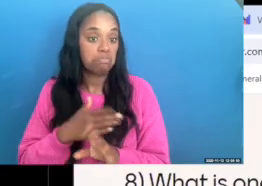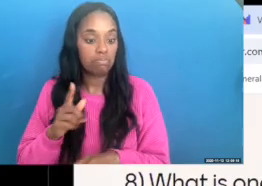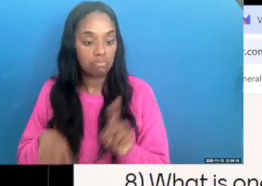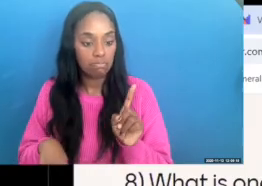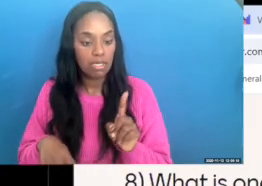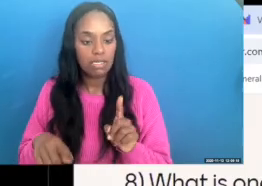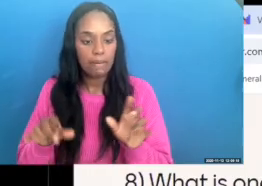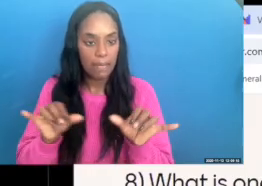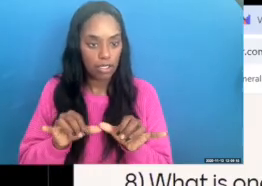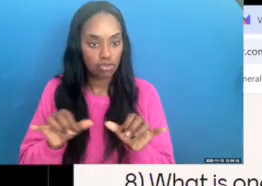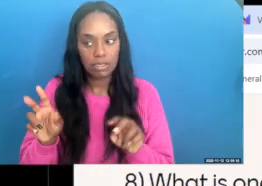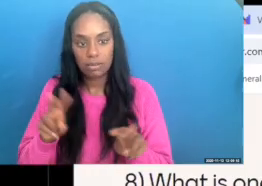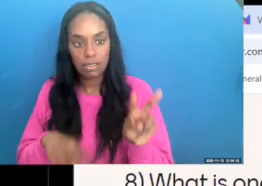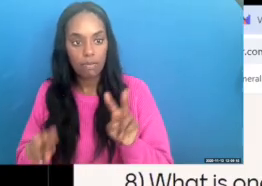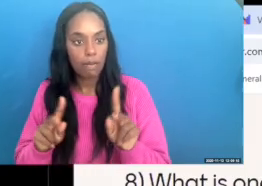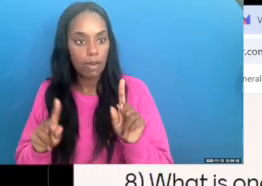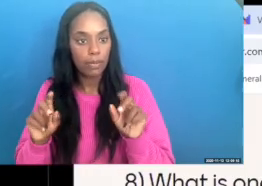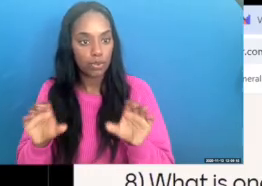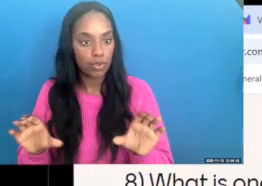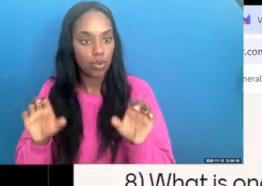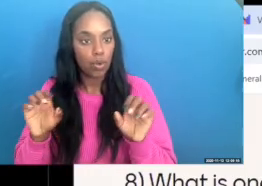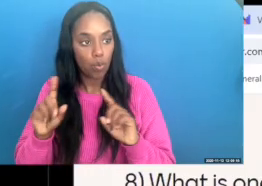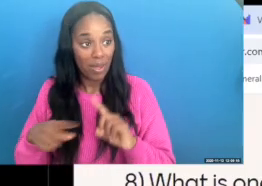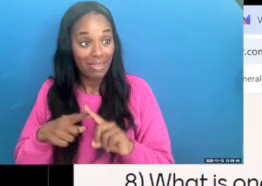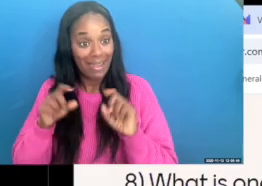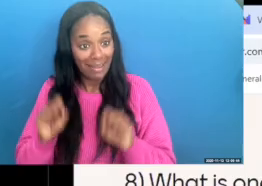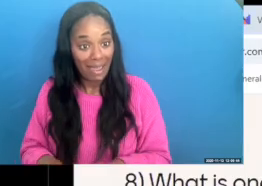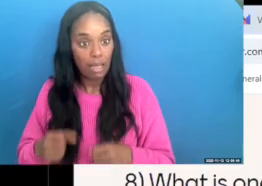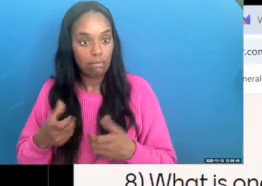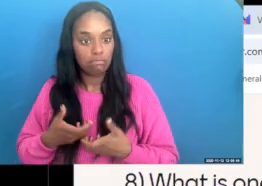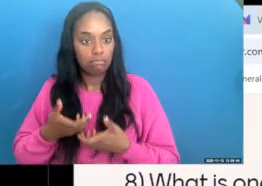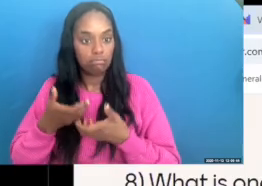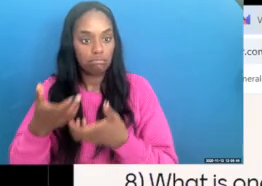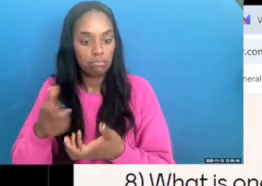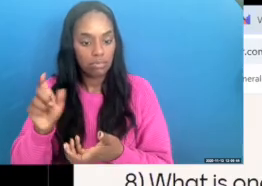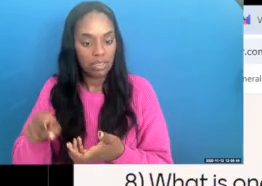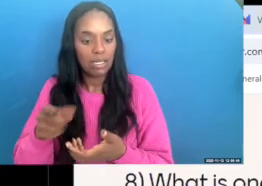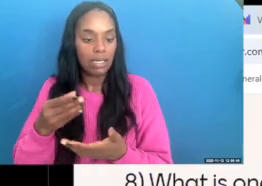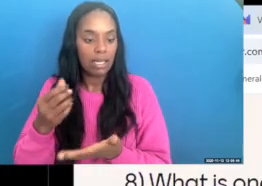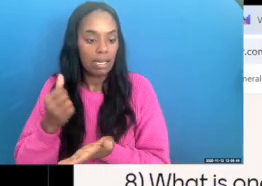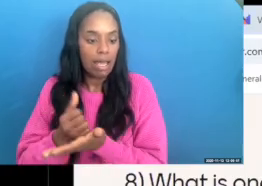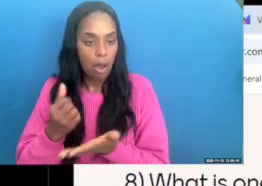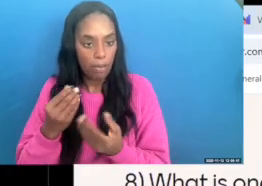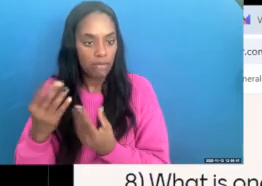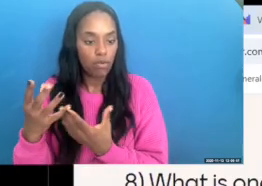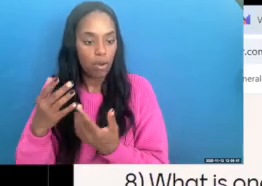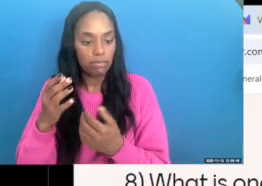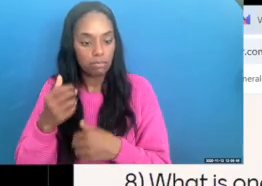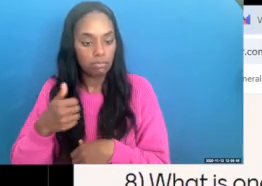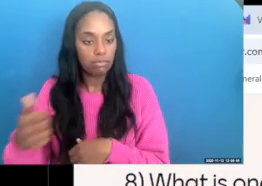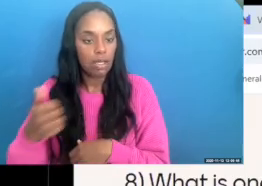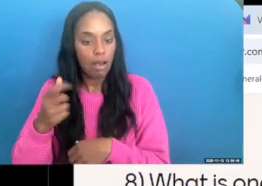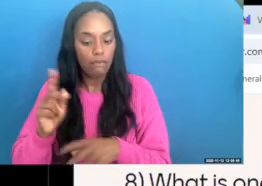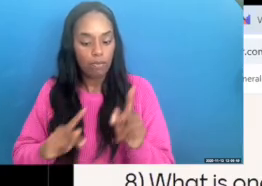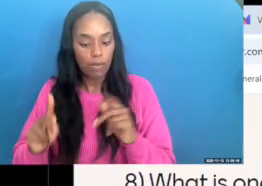actually give people the ability to express their travel needs in a way they haven't been able to before. And measuring that and observing what people do